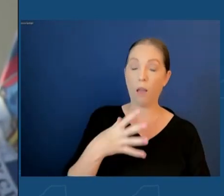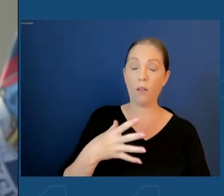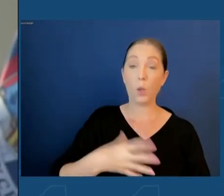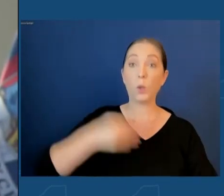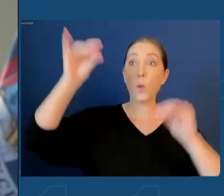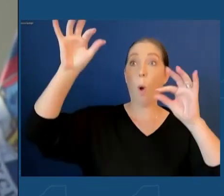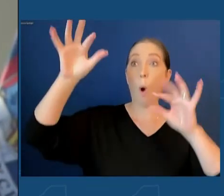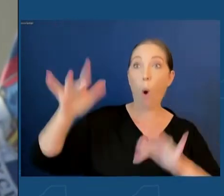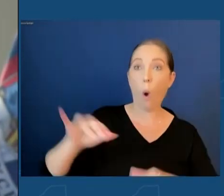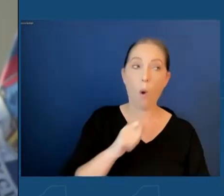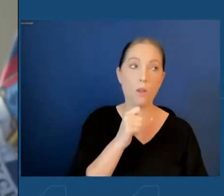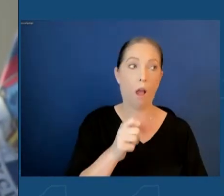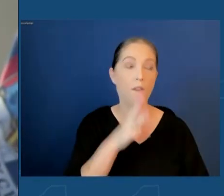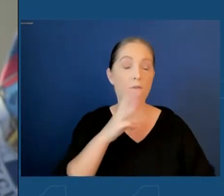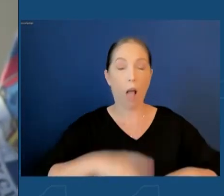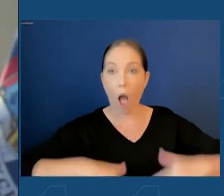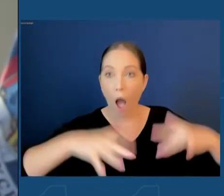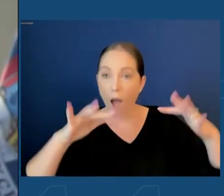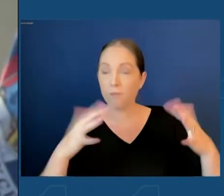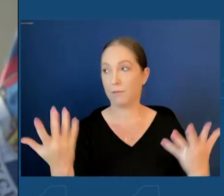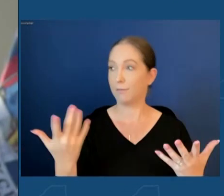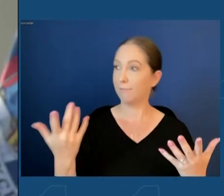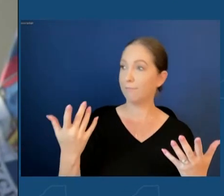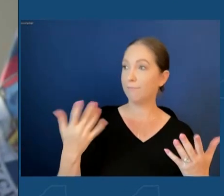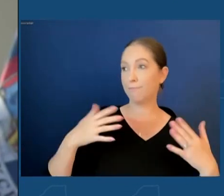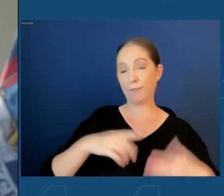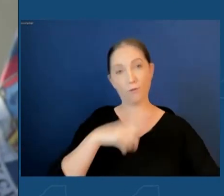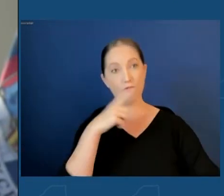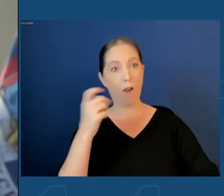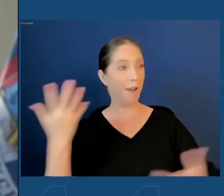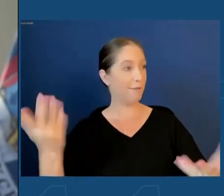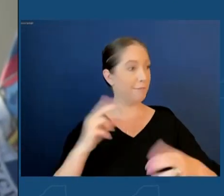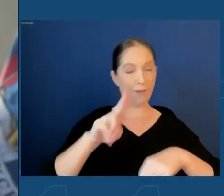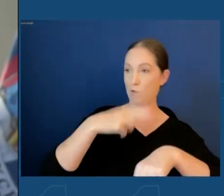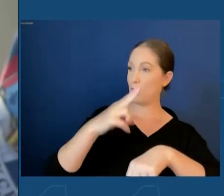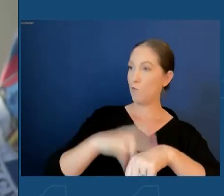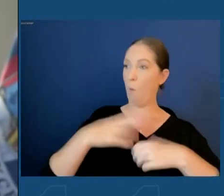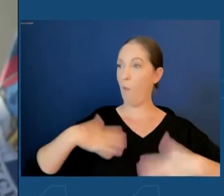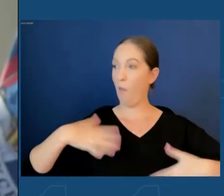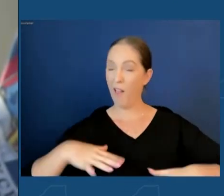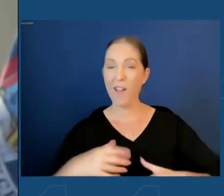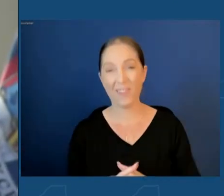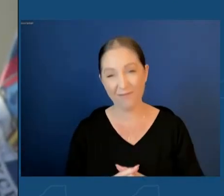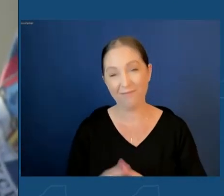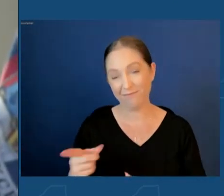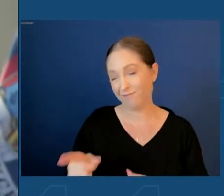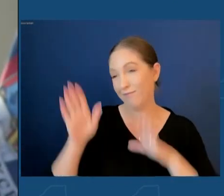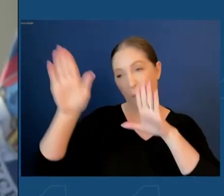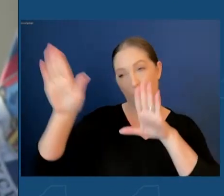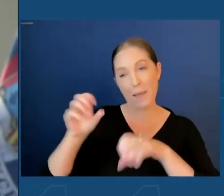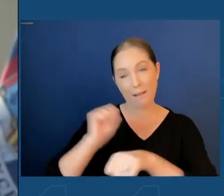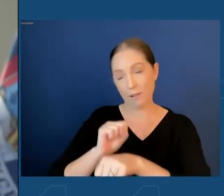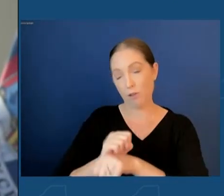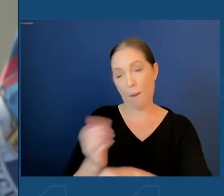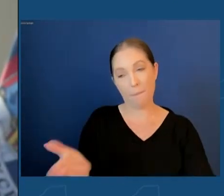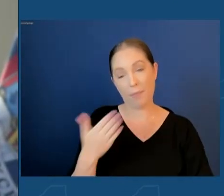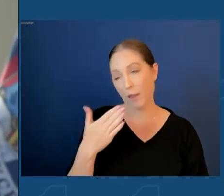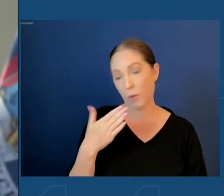something we're actually dry and can wear normal clothes and not our normal storm gear. So she does an extraordinary job. Thank you, Commissioner. Thank